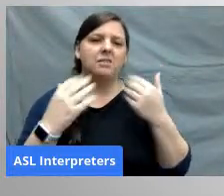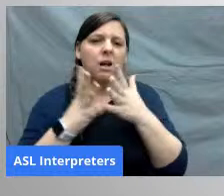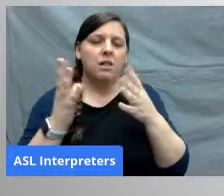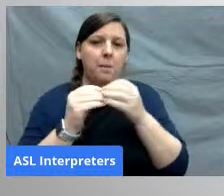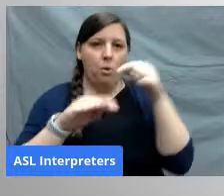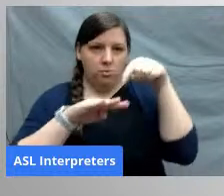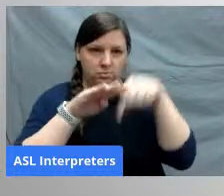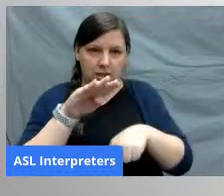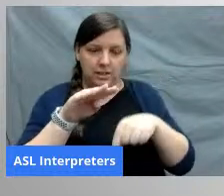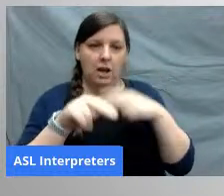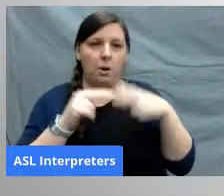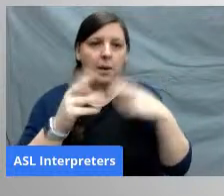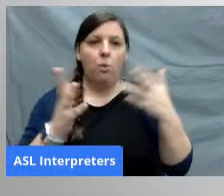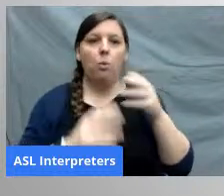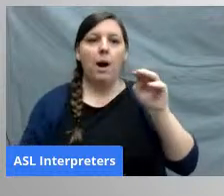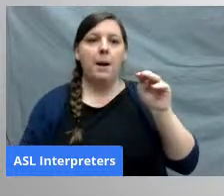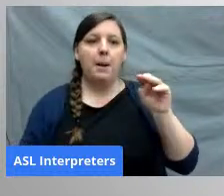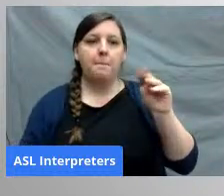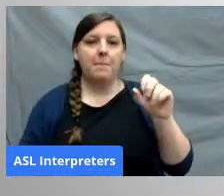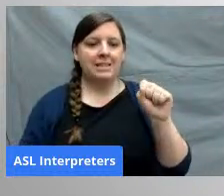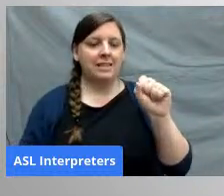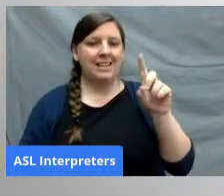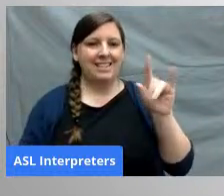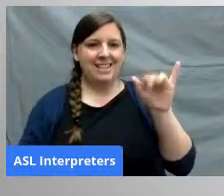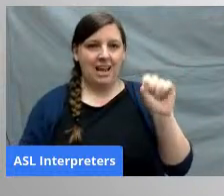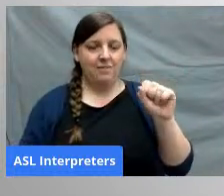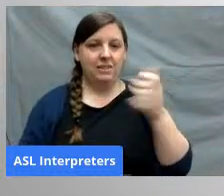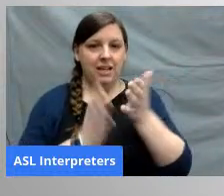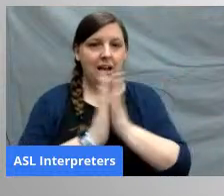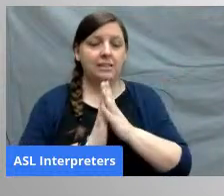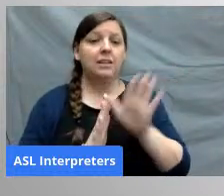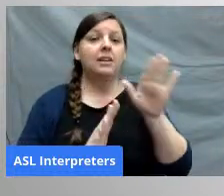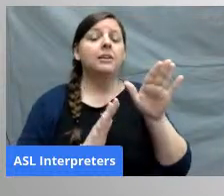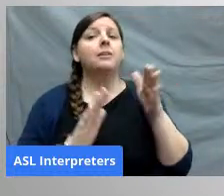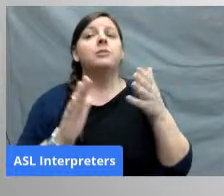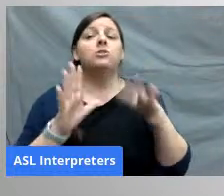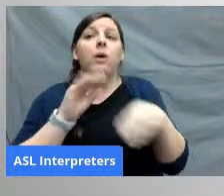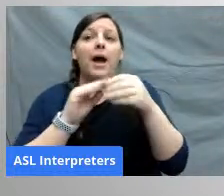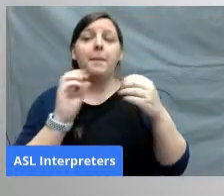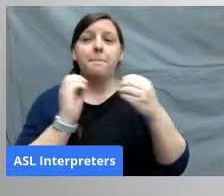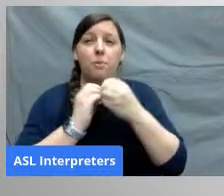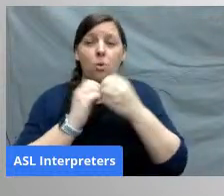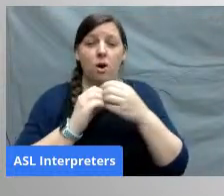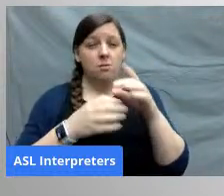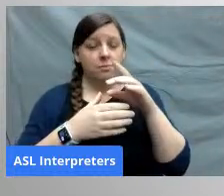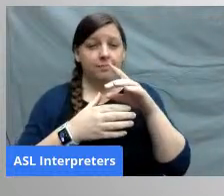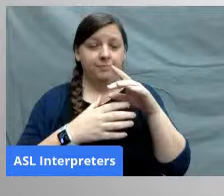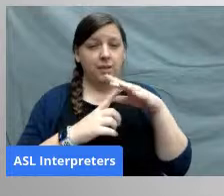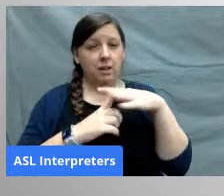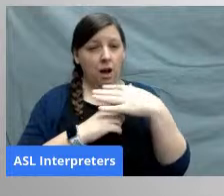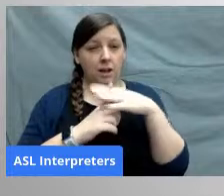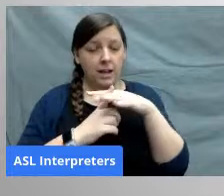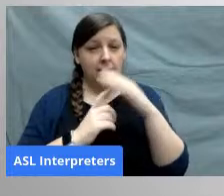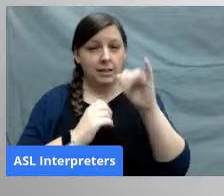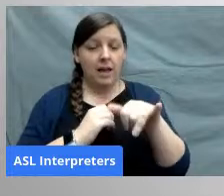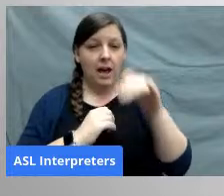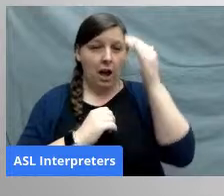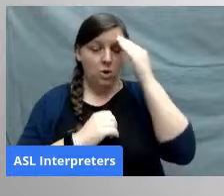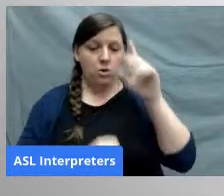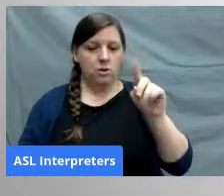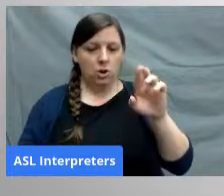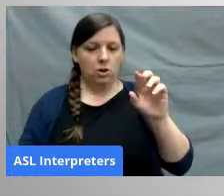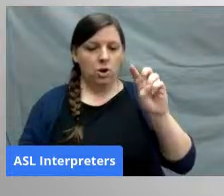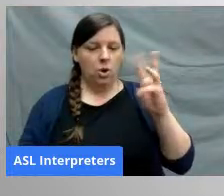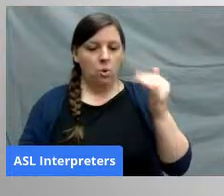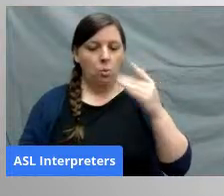just add some more context to it. I know that Dr. Watley is looking to meet with the juvenile court judges to